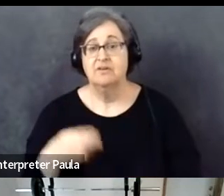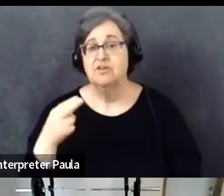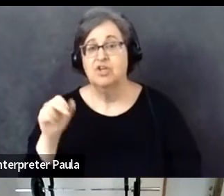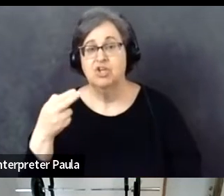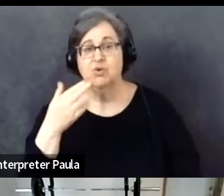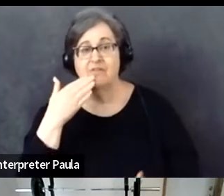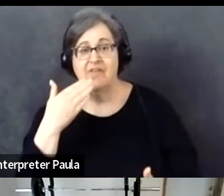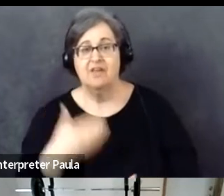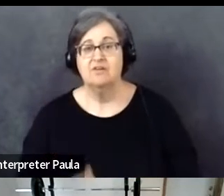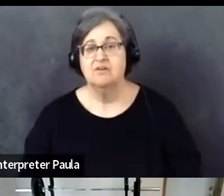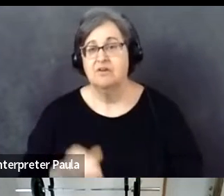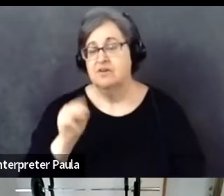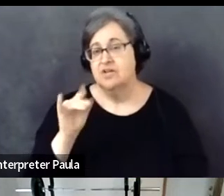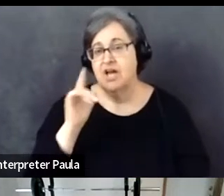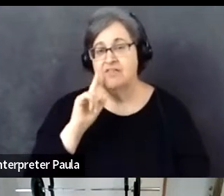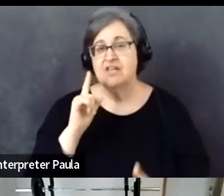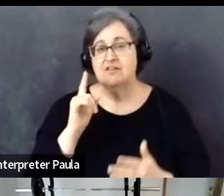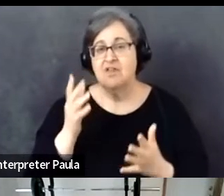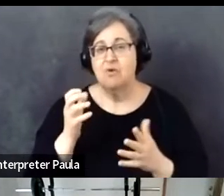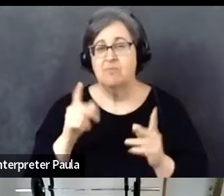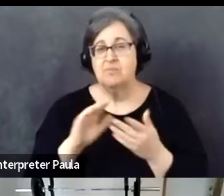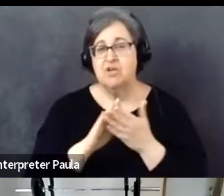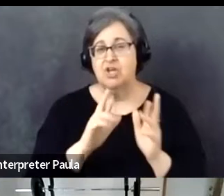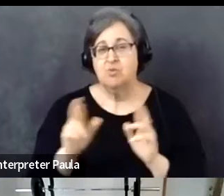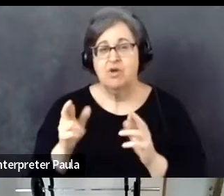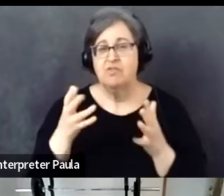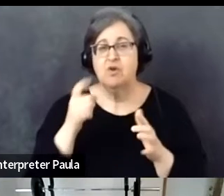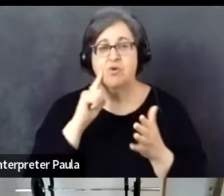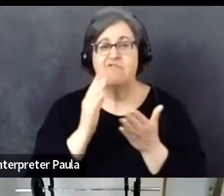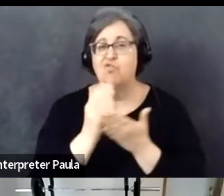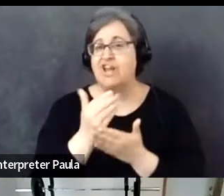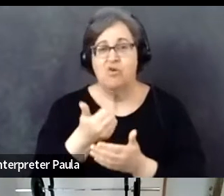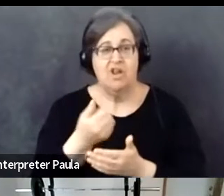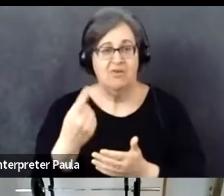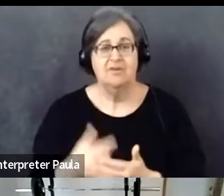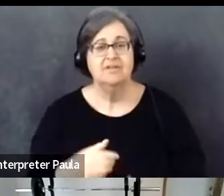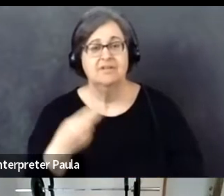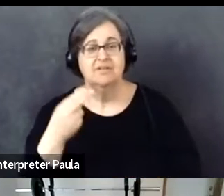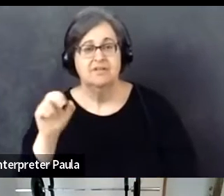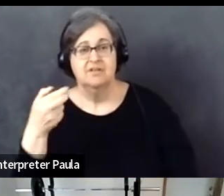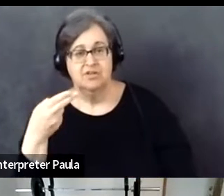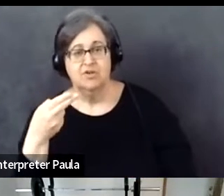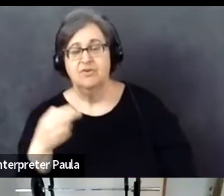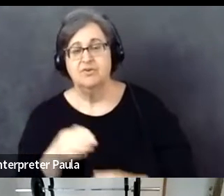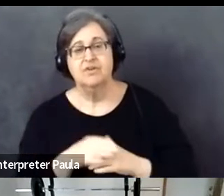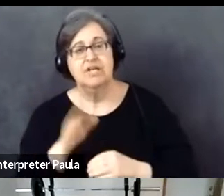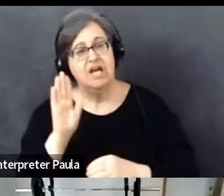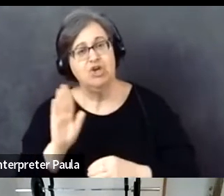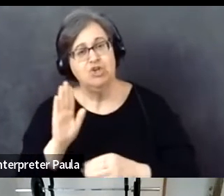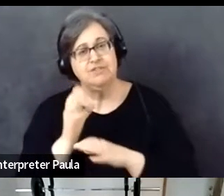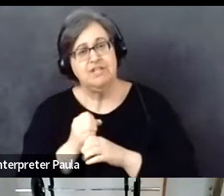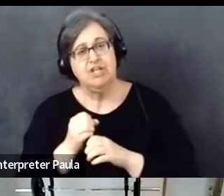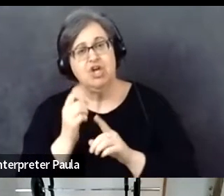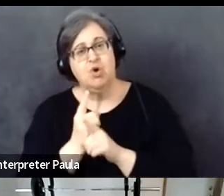thank you. I think they're trying to get people ready. They don't want to freak anyone out. Yeah, I just haven't, I used to get regular